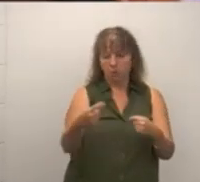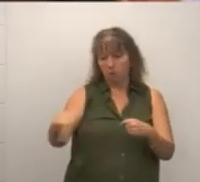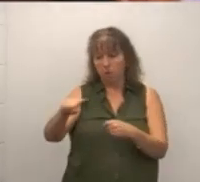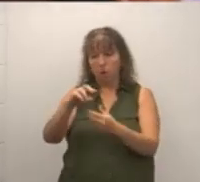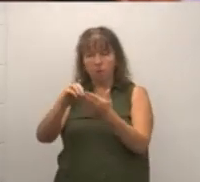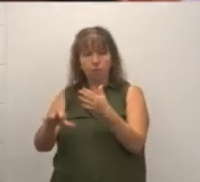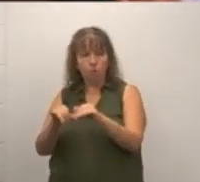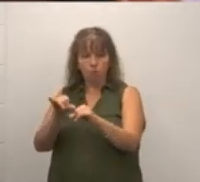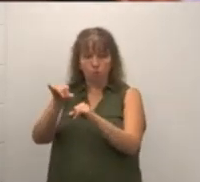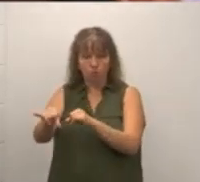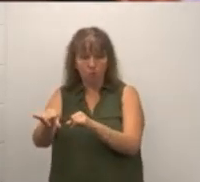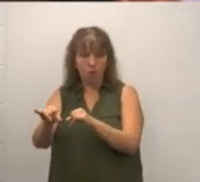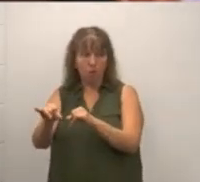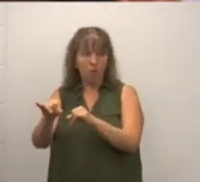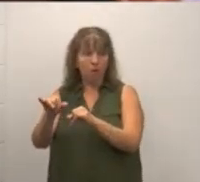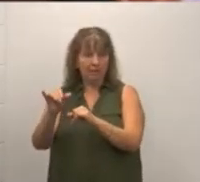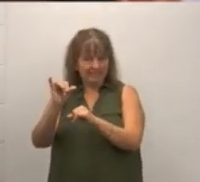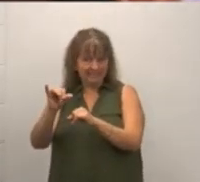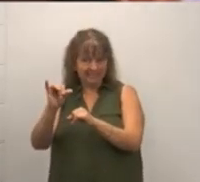begin with stay in the same class?